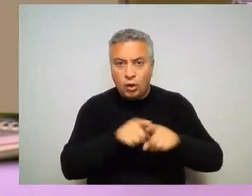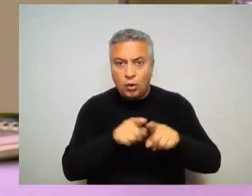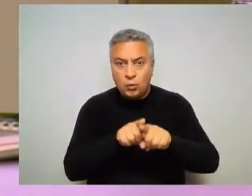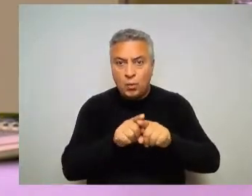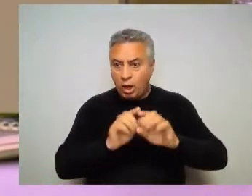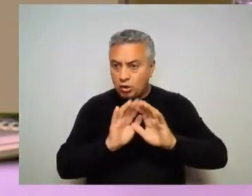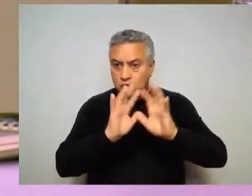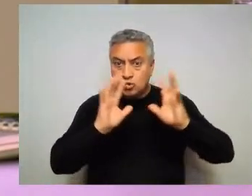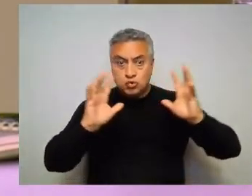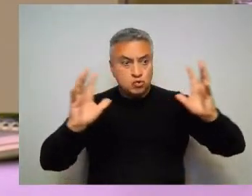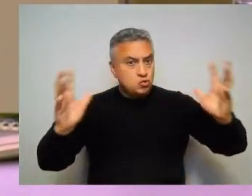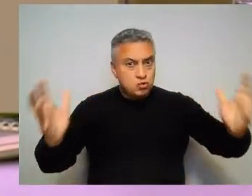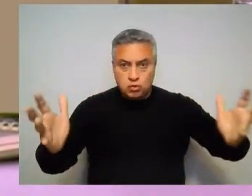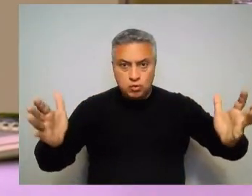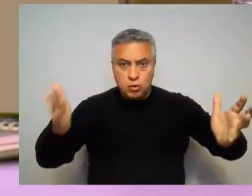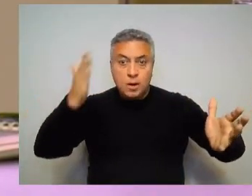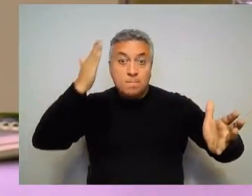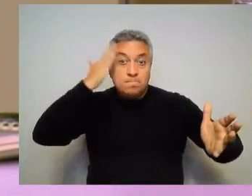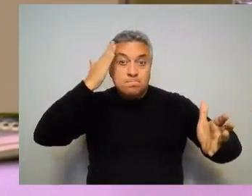are